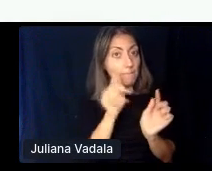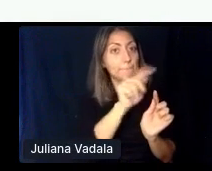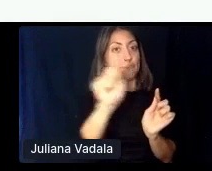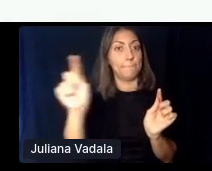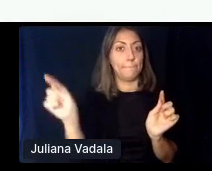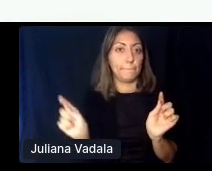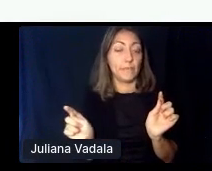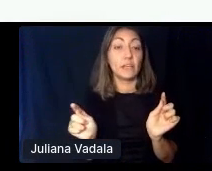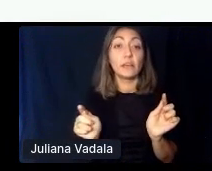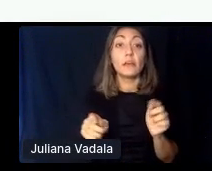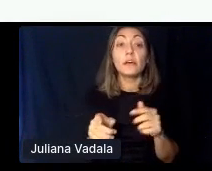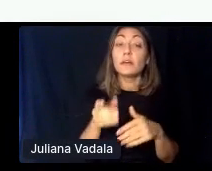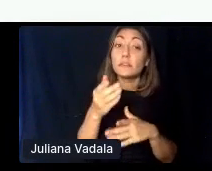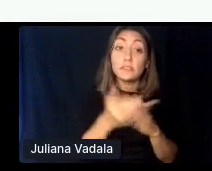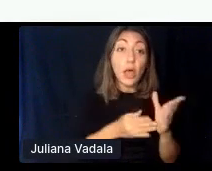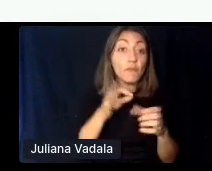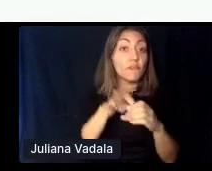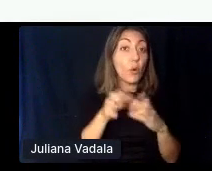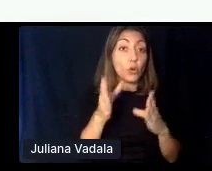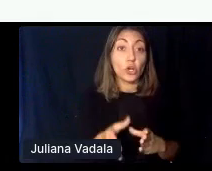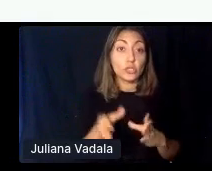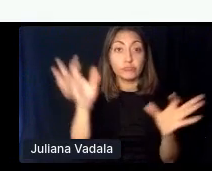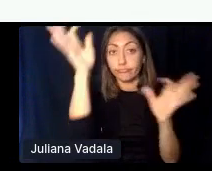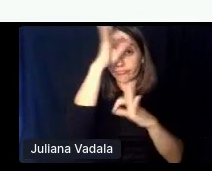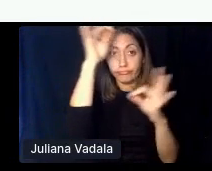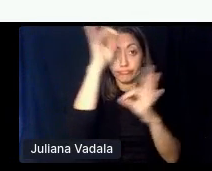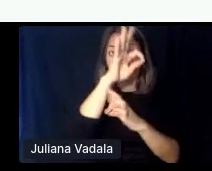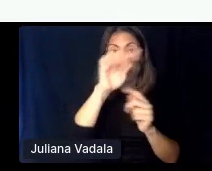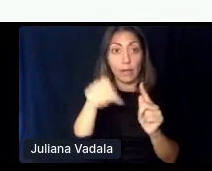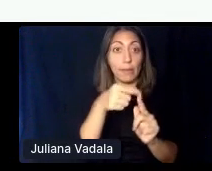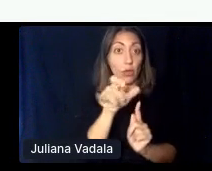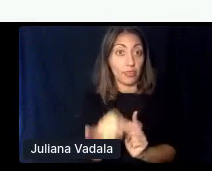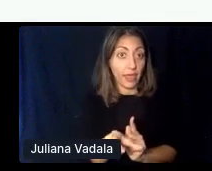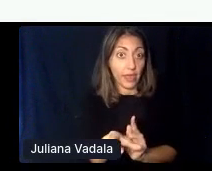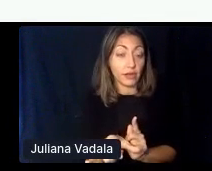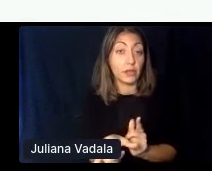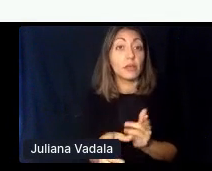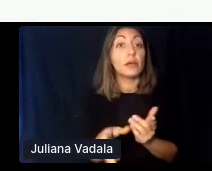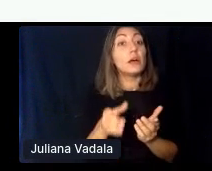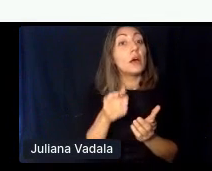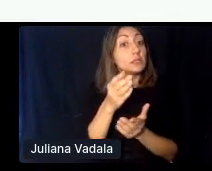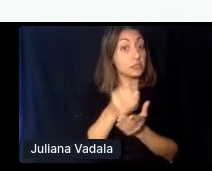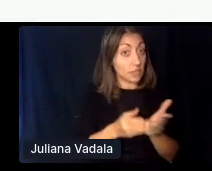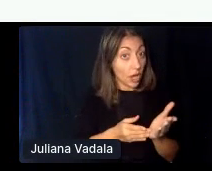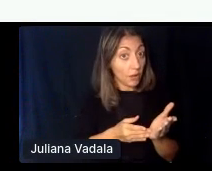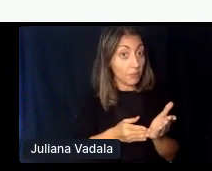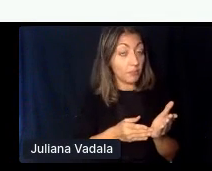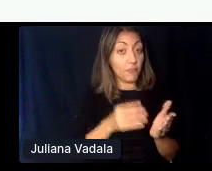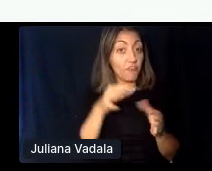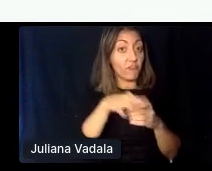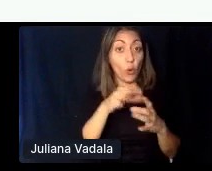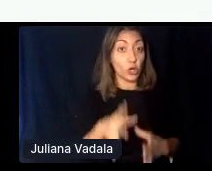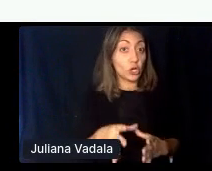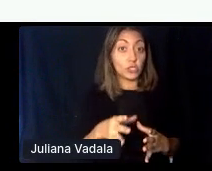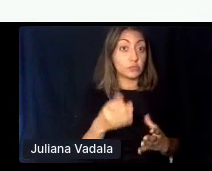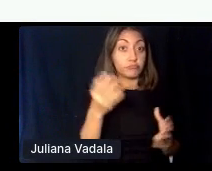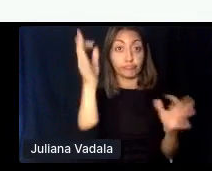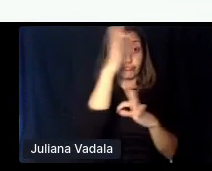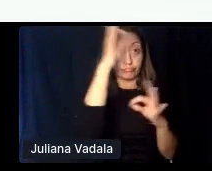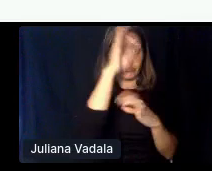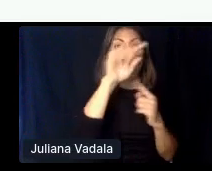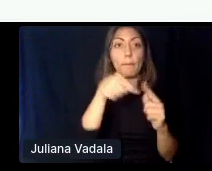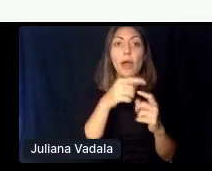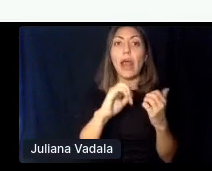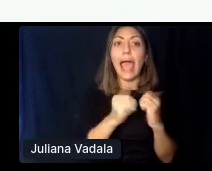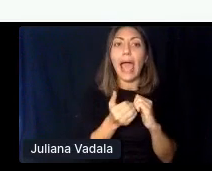all of the rules around how to even get this right back, speaking specifically of Florida. So you can share this